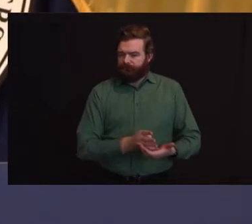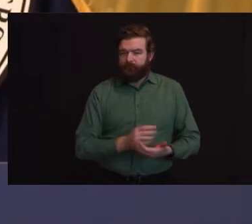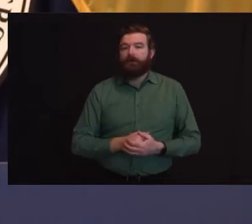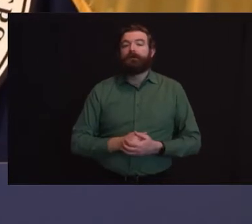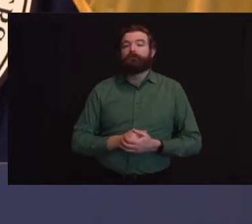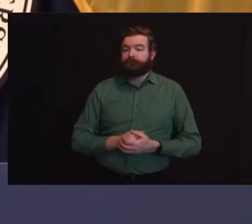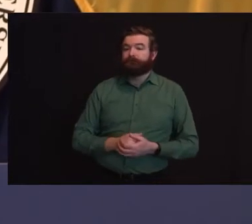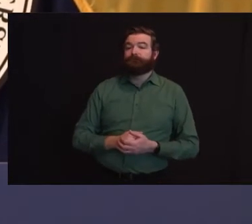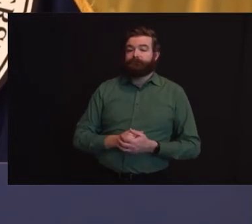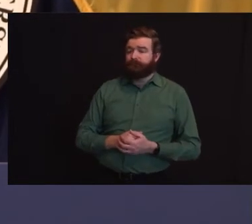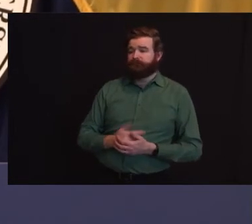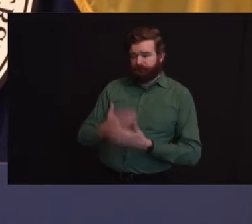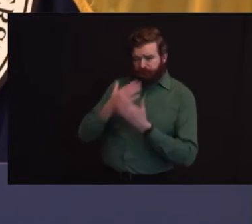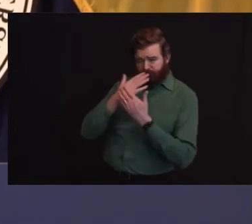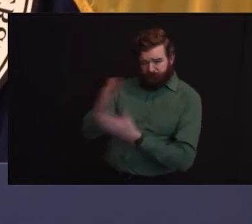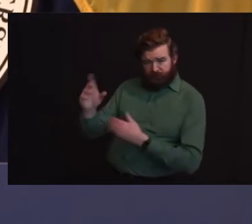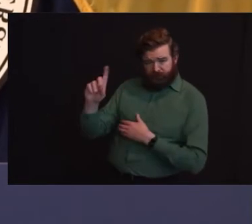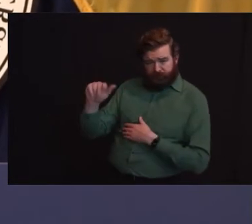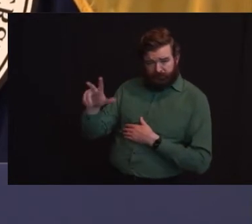update,